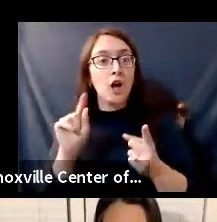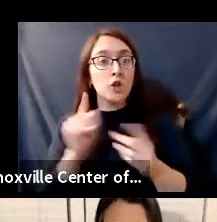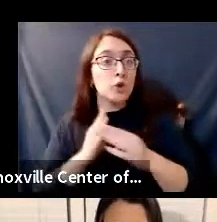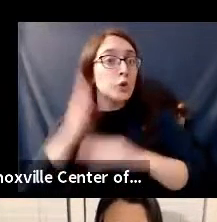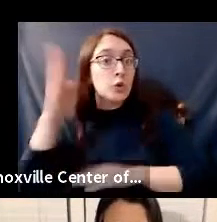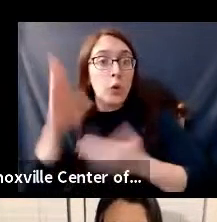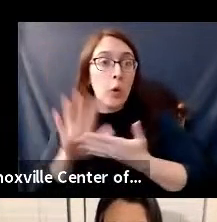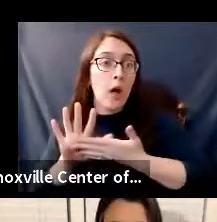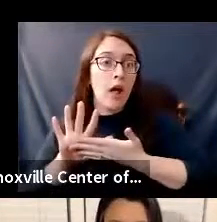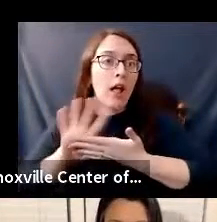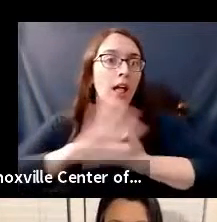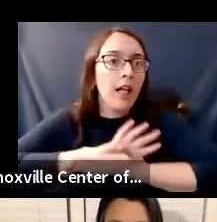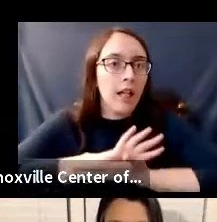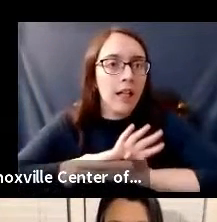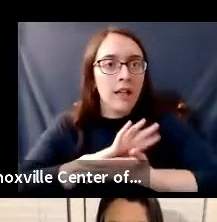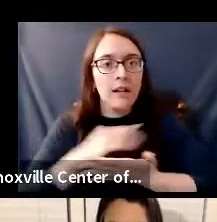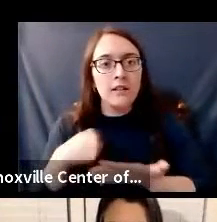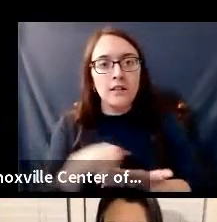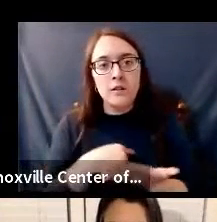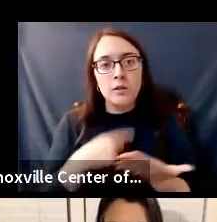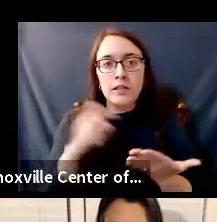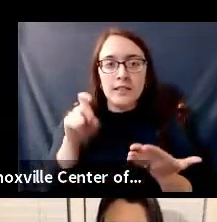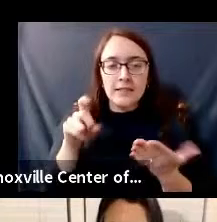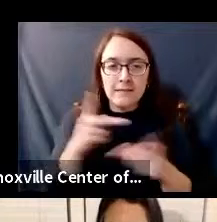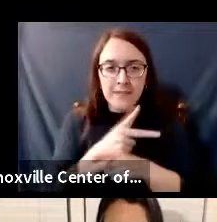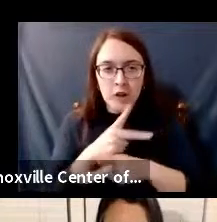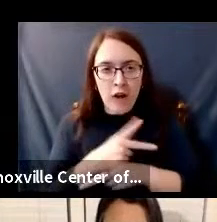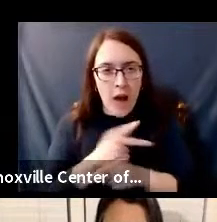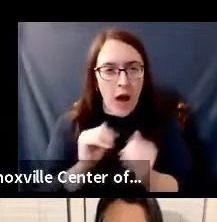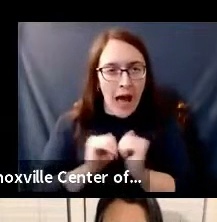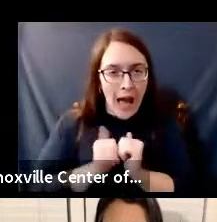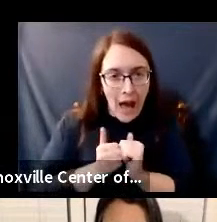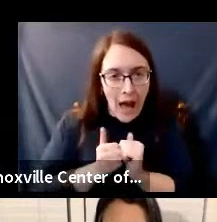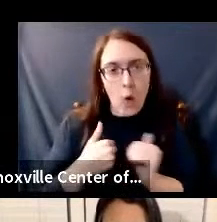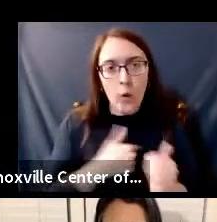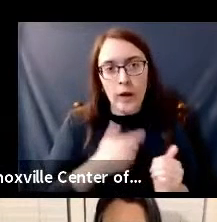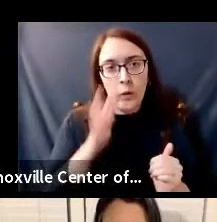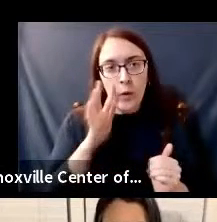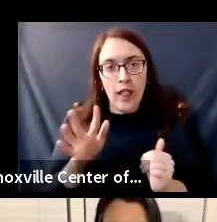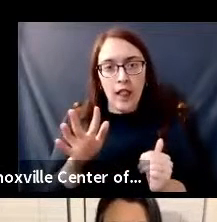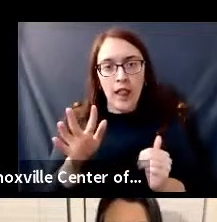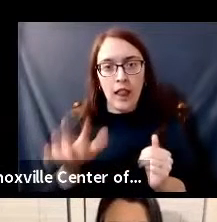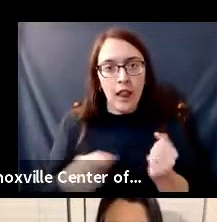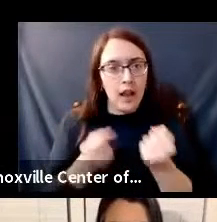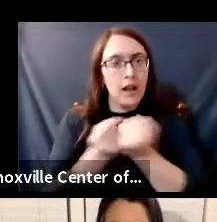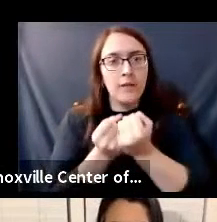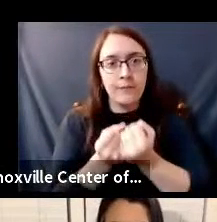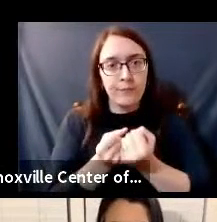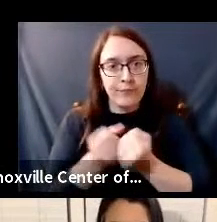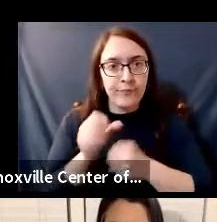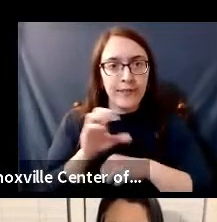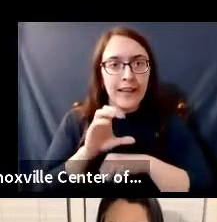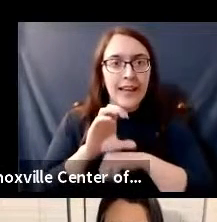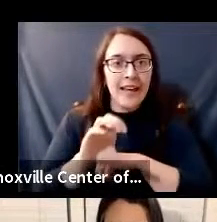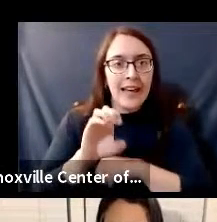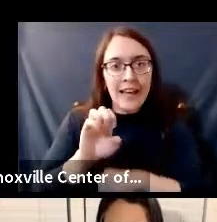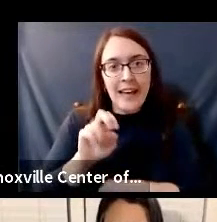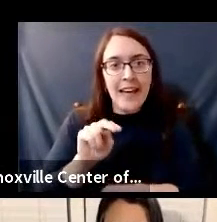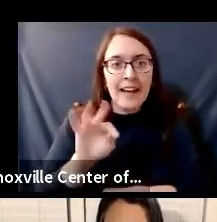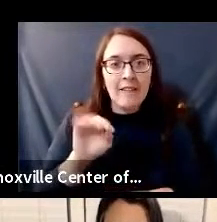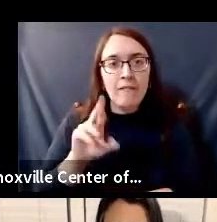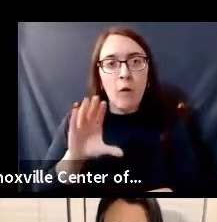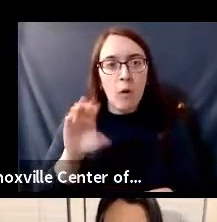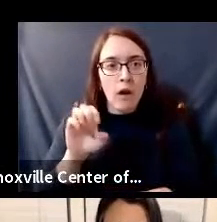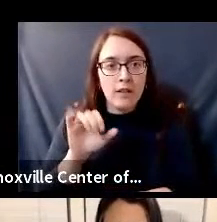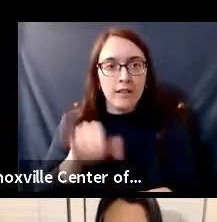So what's the enforcement piece, Dr. Buchanan, for this? Sorry. So the enforcement piece